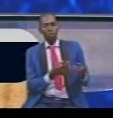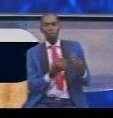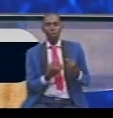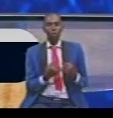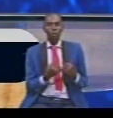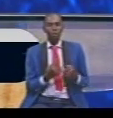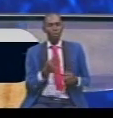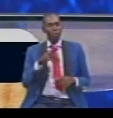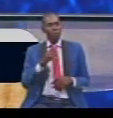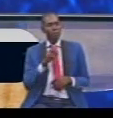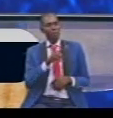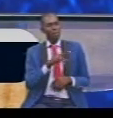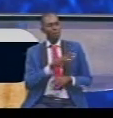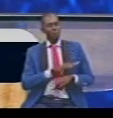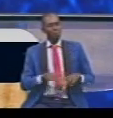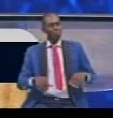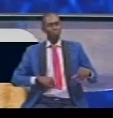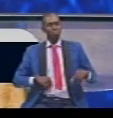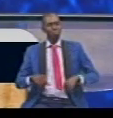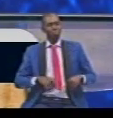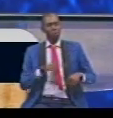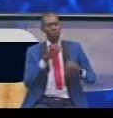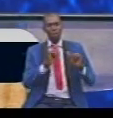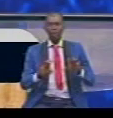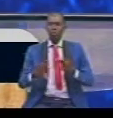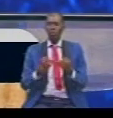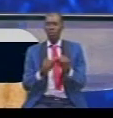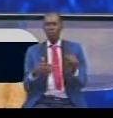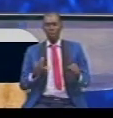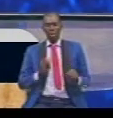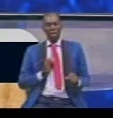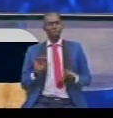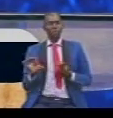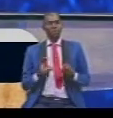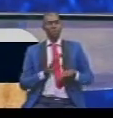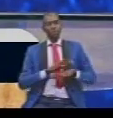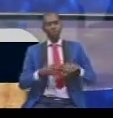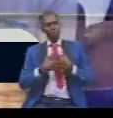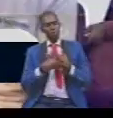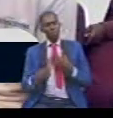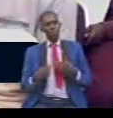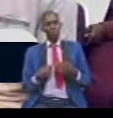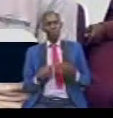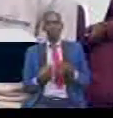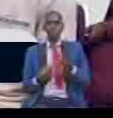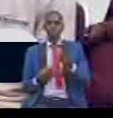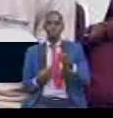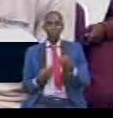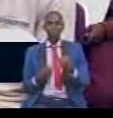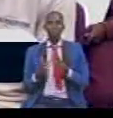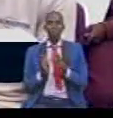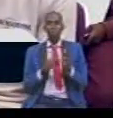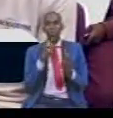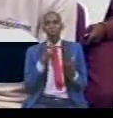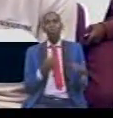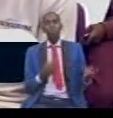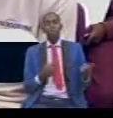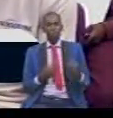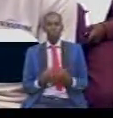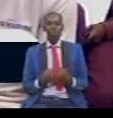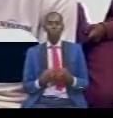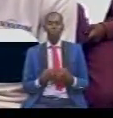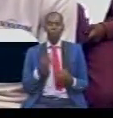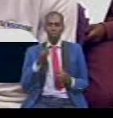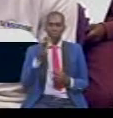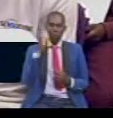don't think you can do everything I do, don't come, you're welcome. And he said,